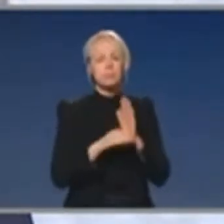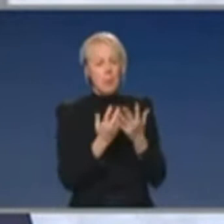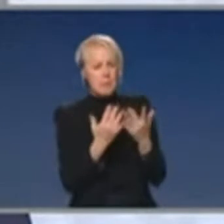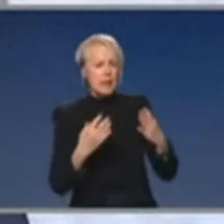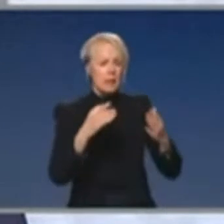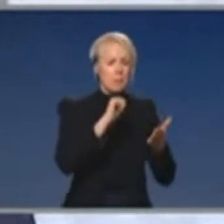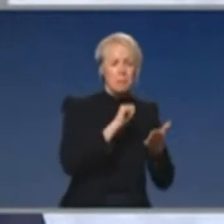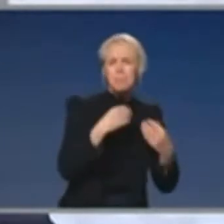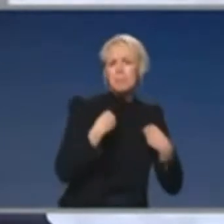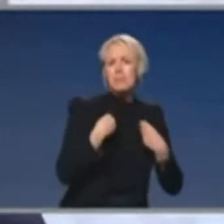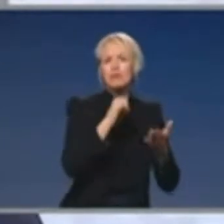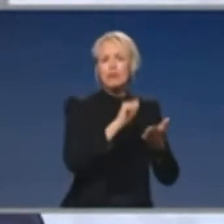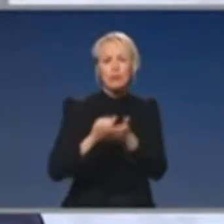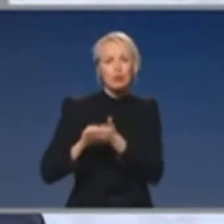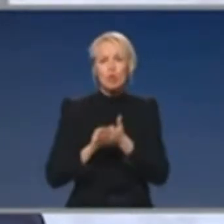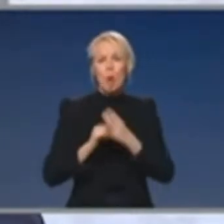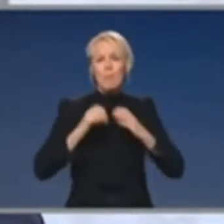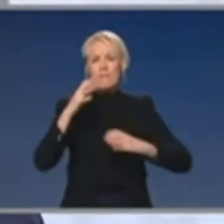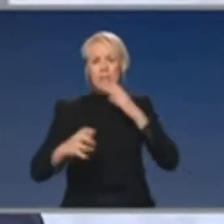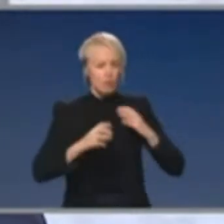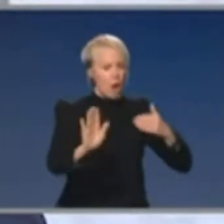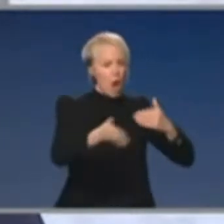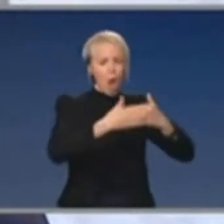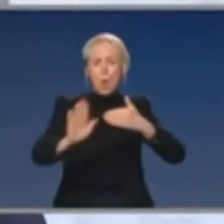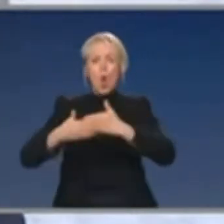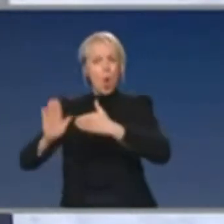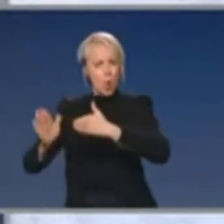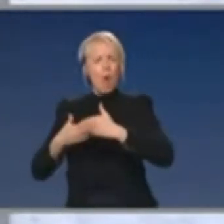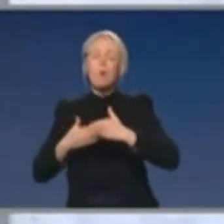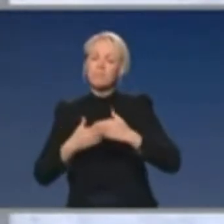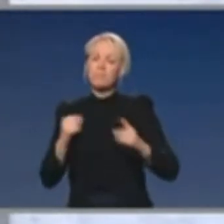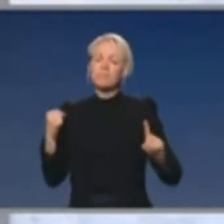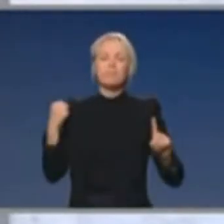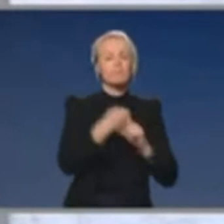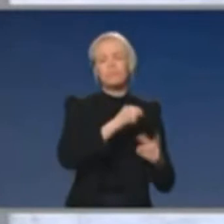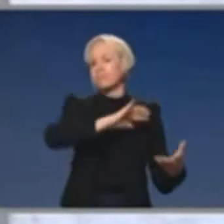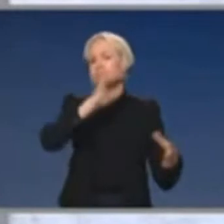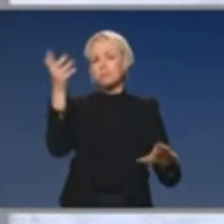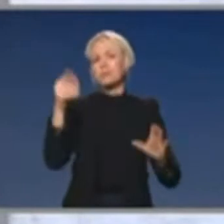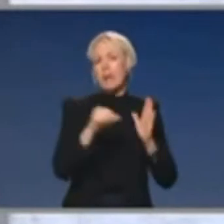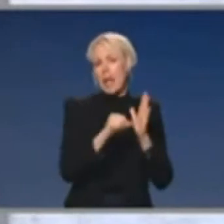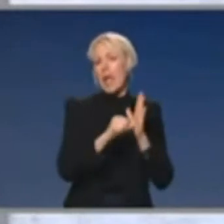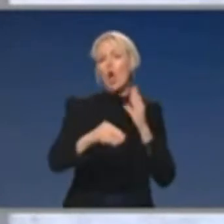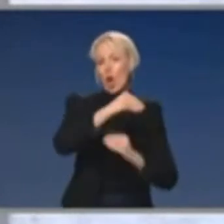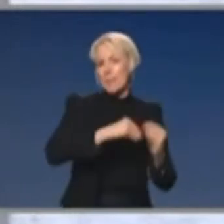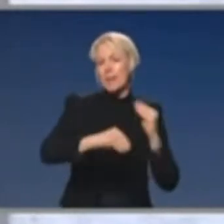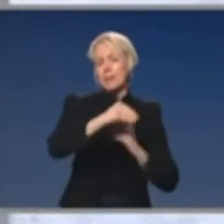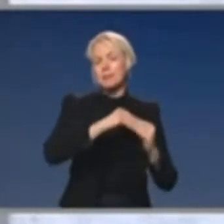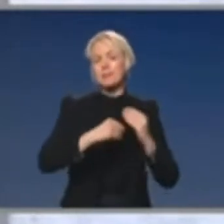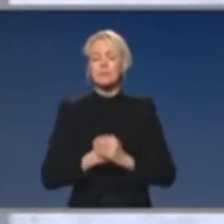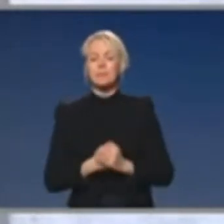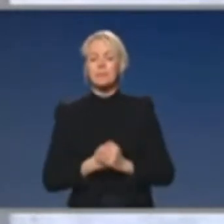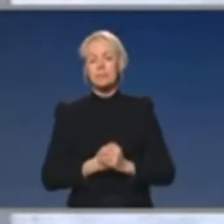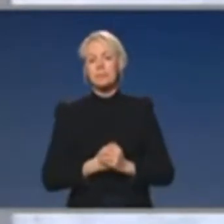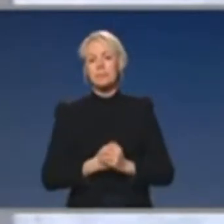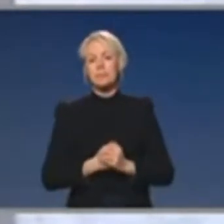Victoria. The combined effect of GDP of the stage 3 and 4 Victorian restrictions